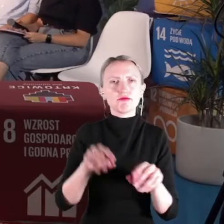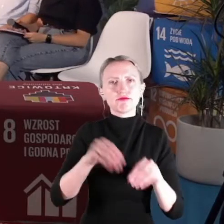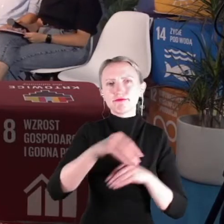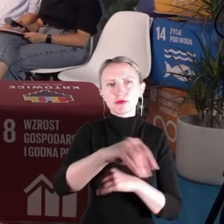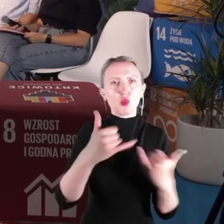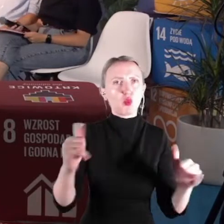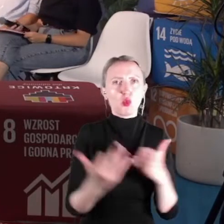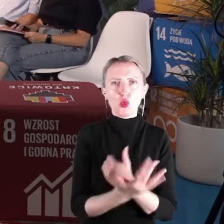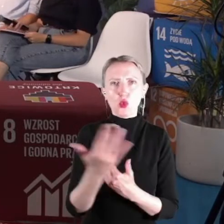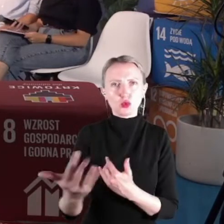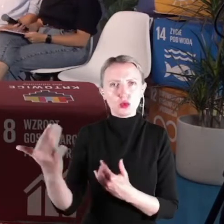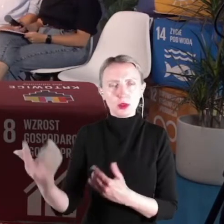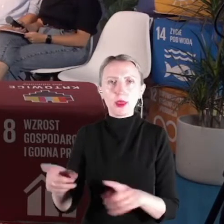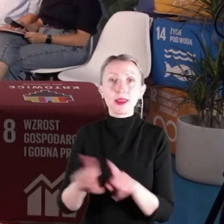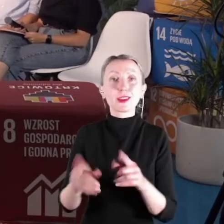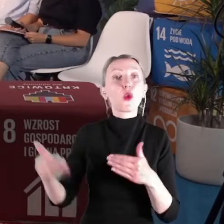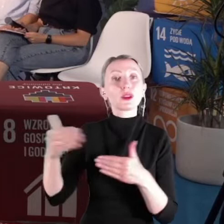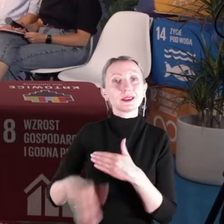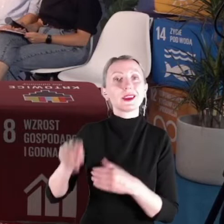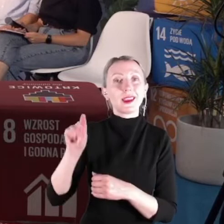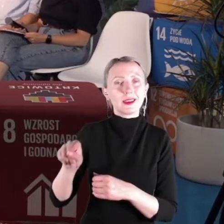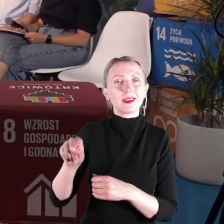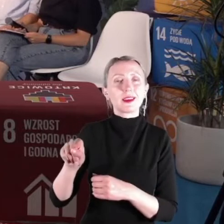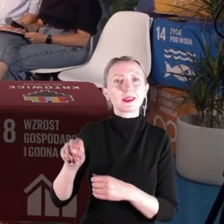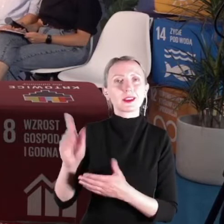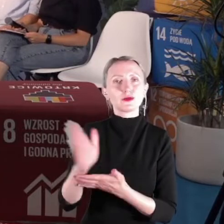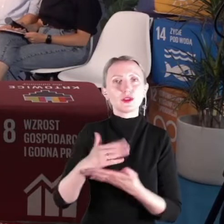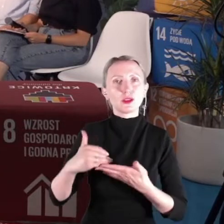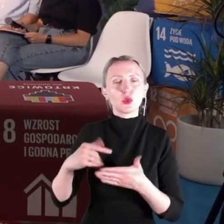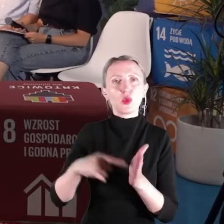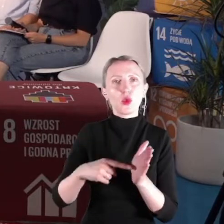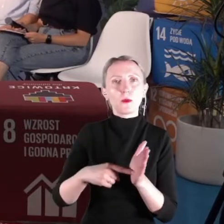last ingredient, which was connected to this one, is a mobile kitchen,